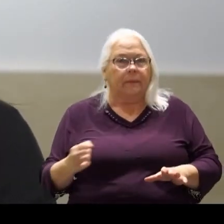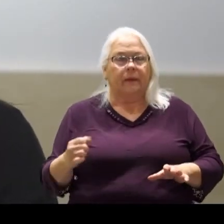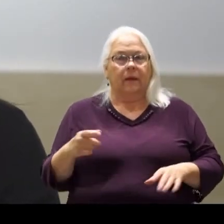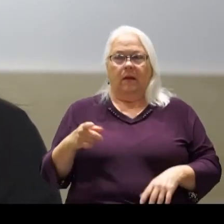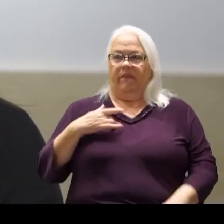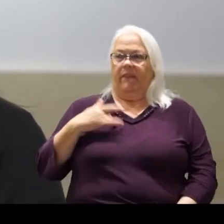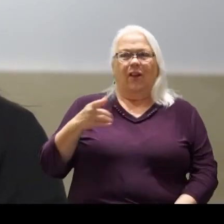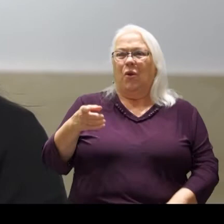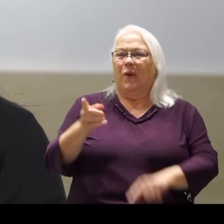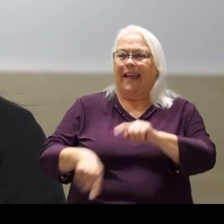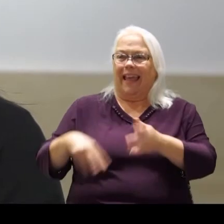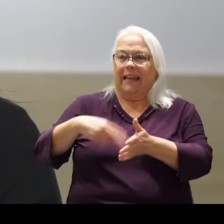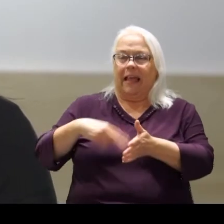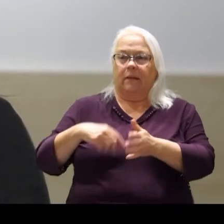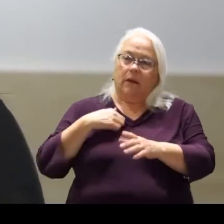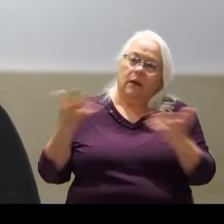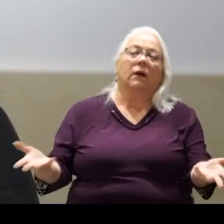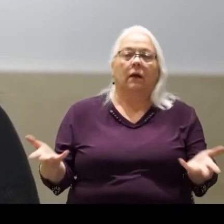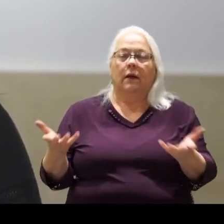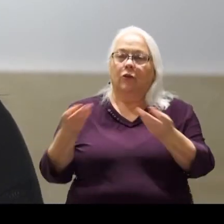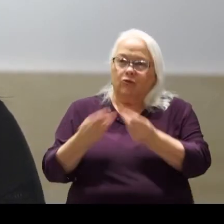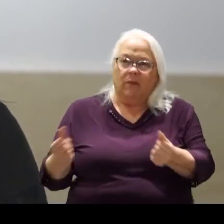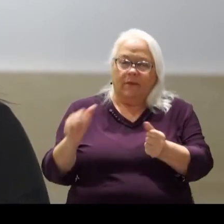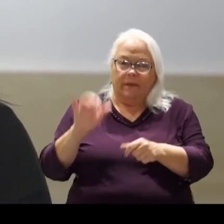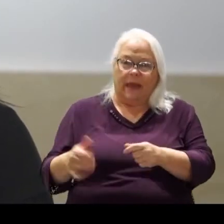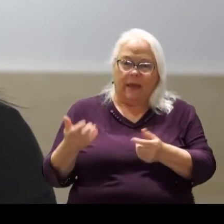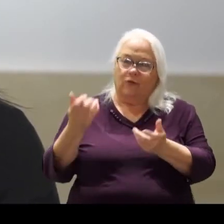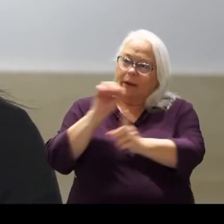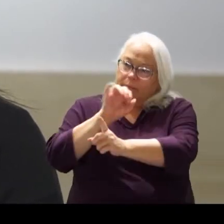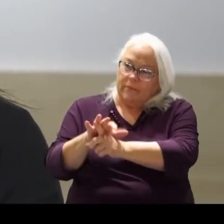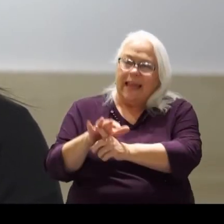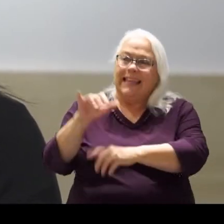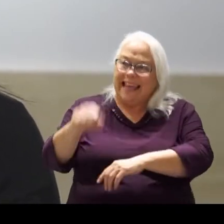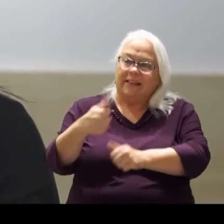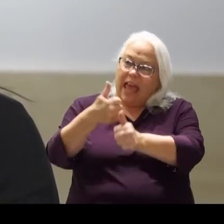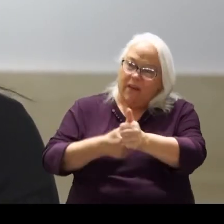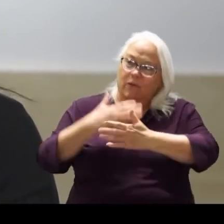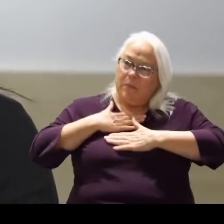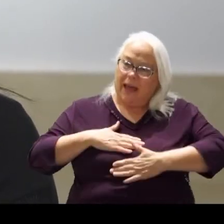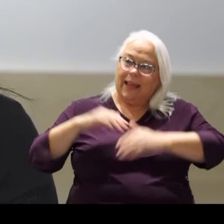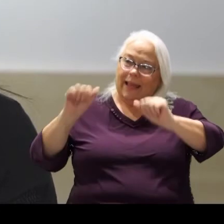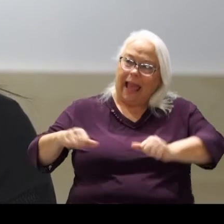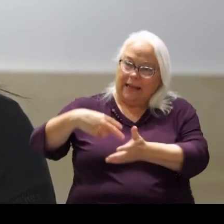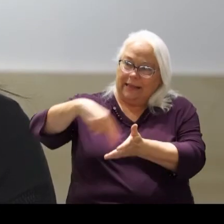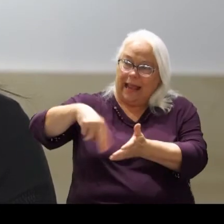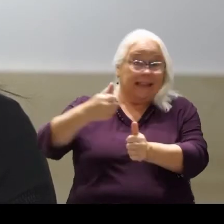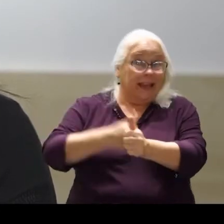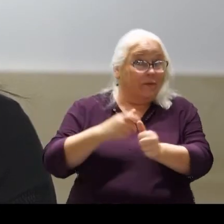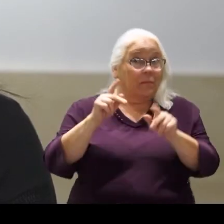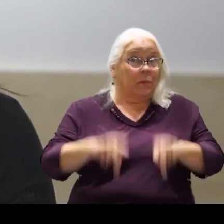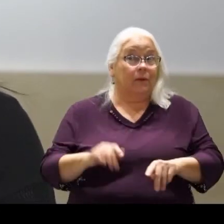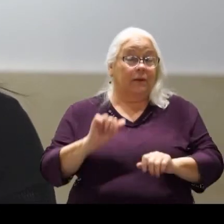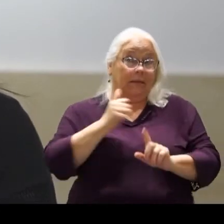might be using a wheelchair can't dance. And that's something that I've been trying to fight against this whole time and let people know that everybody can